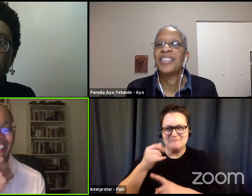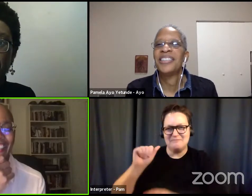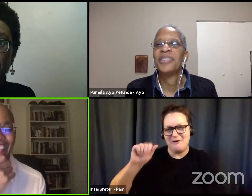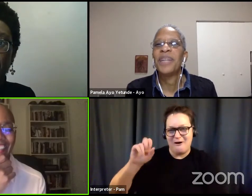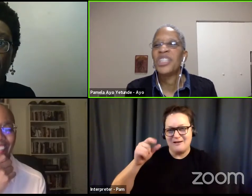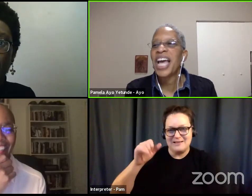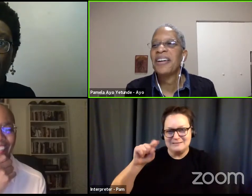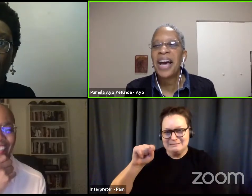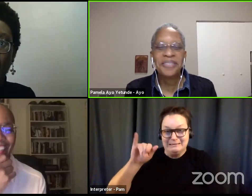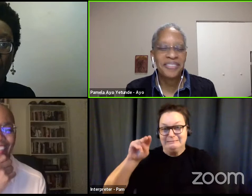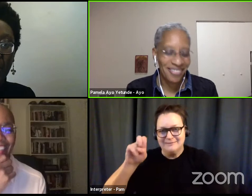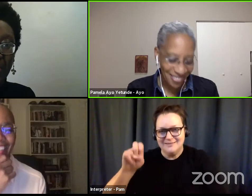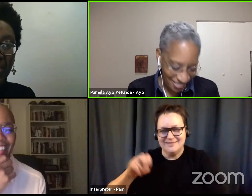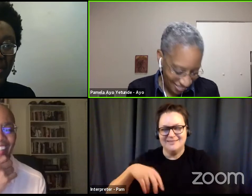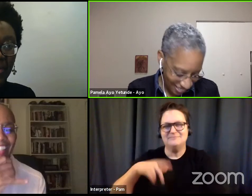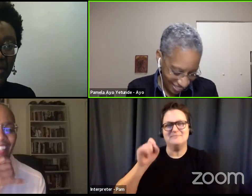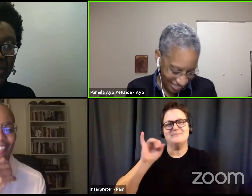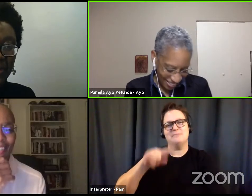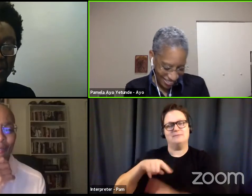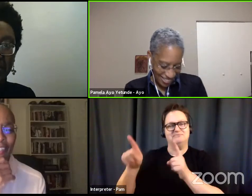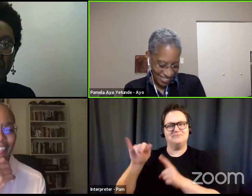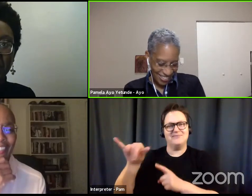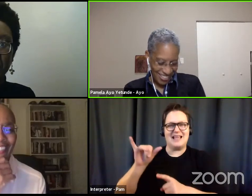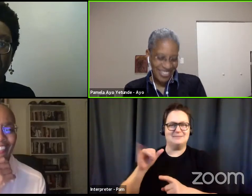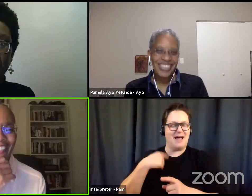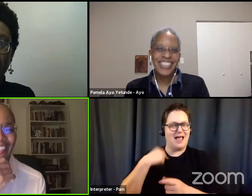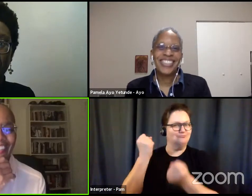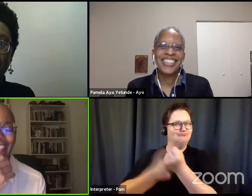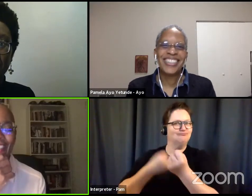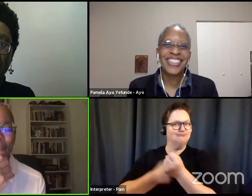Right, right. Gotta do my shout out. I think